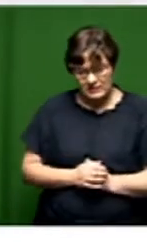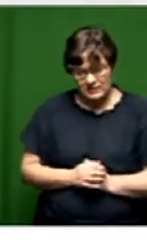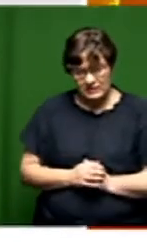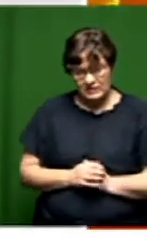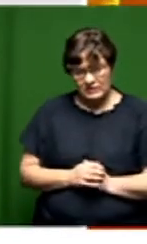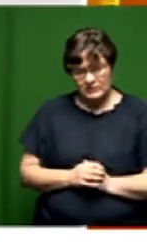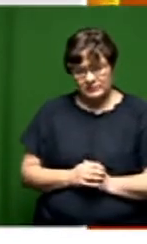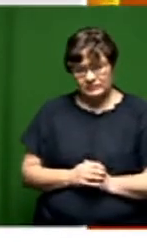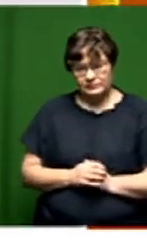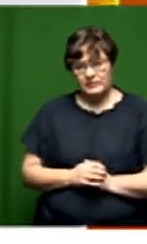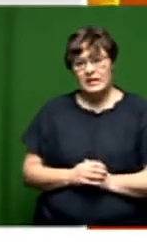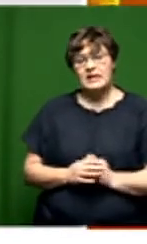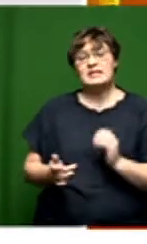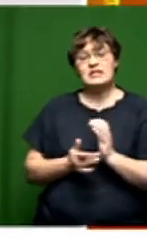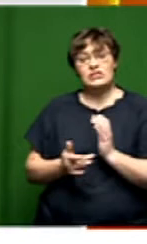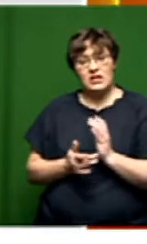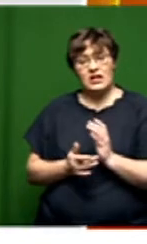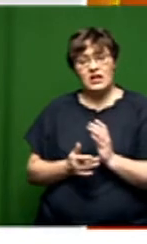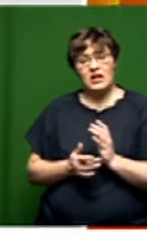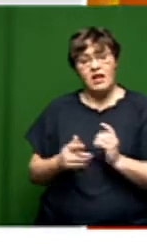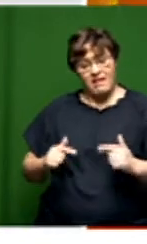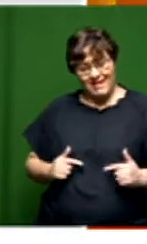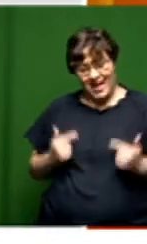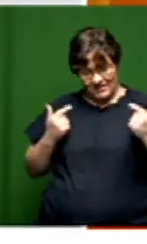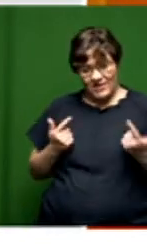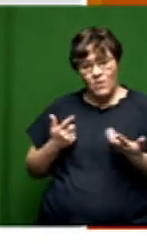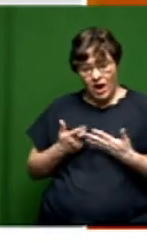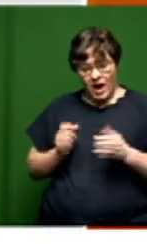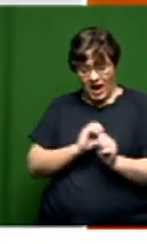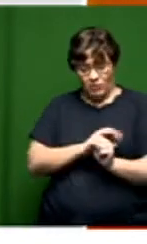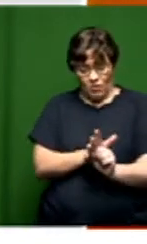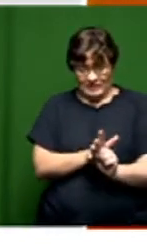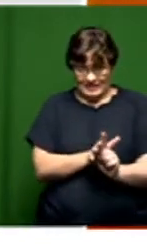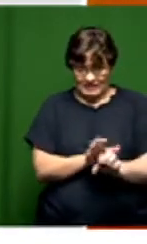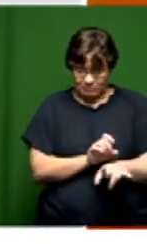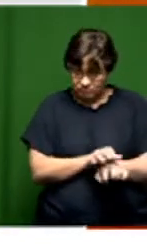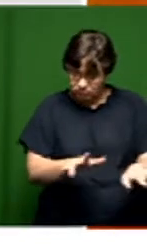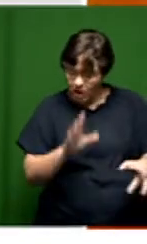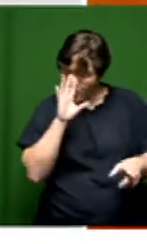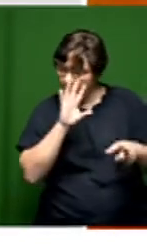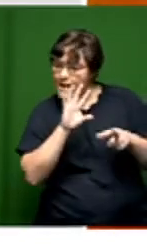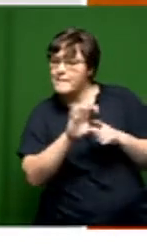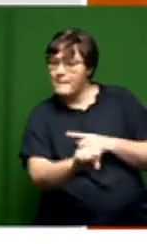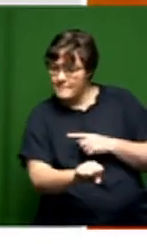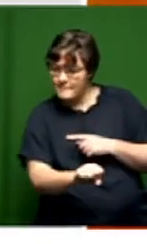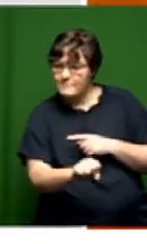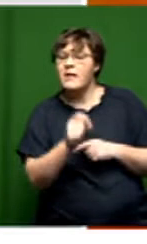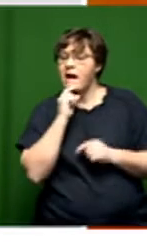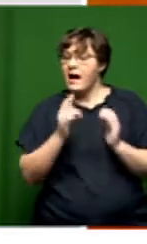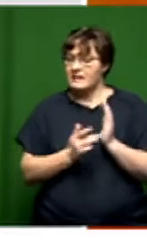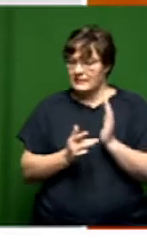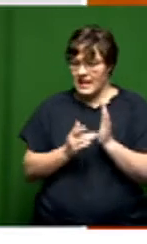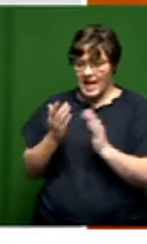The digital aspects of life, especially with the pandemic, we realize how much digital